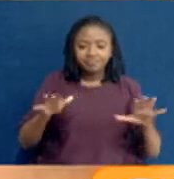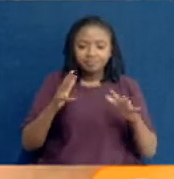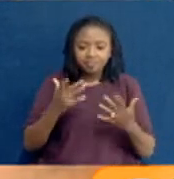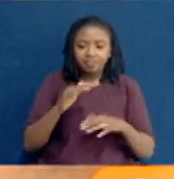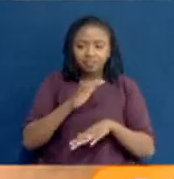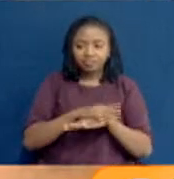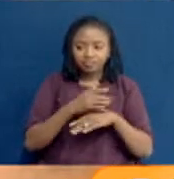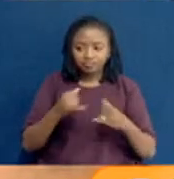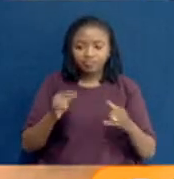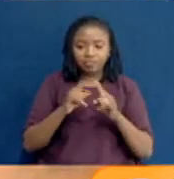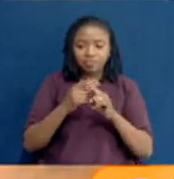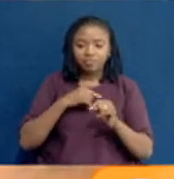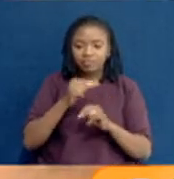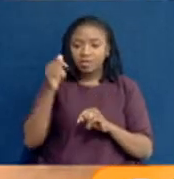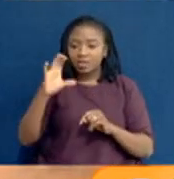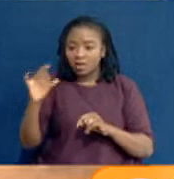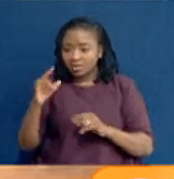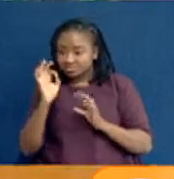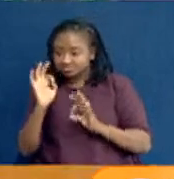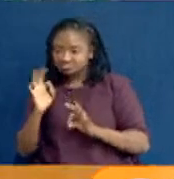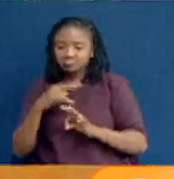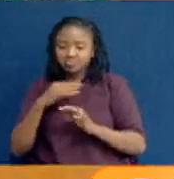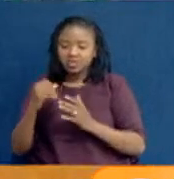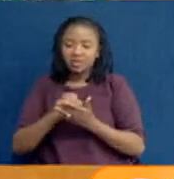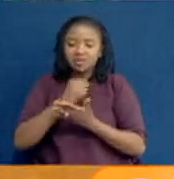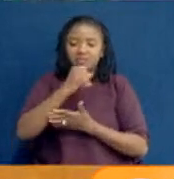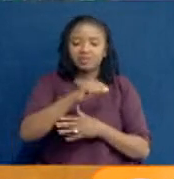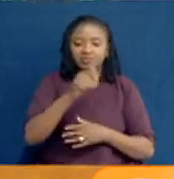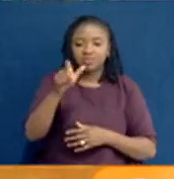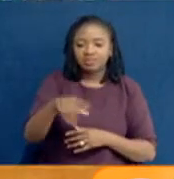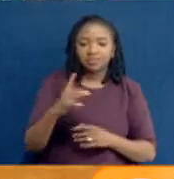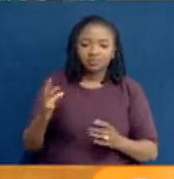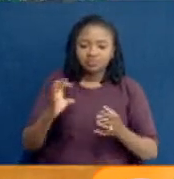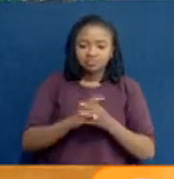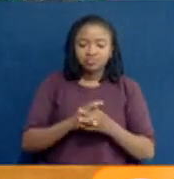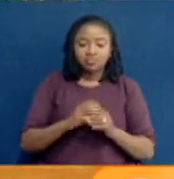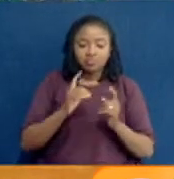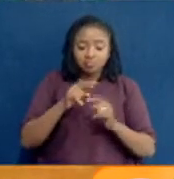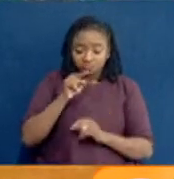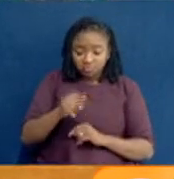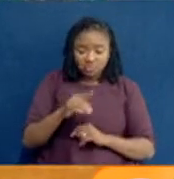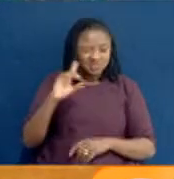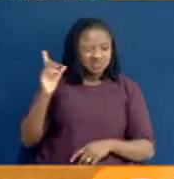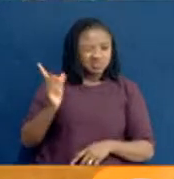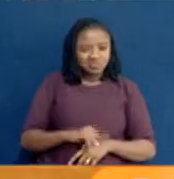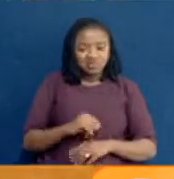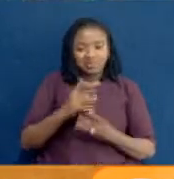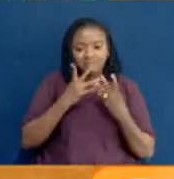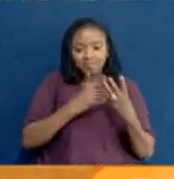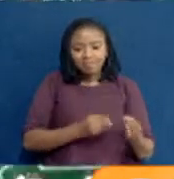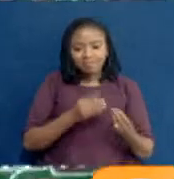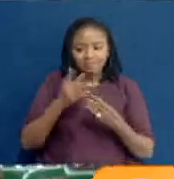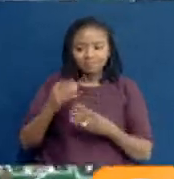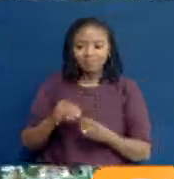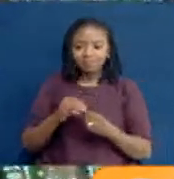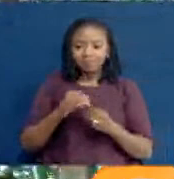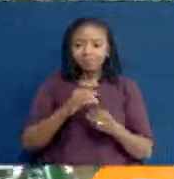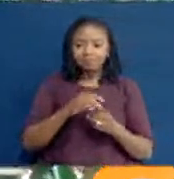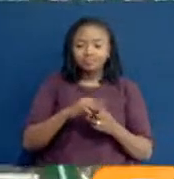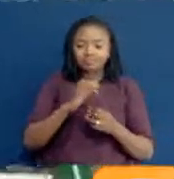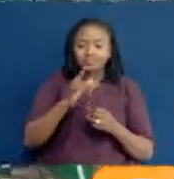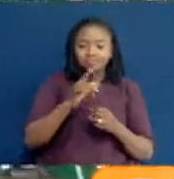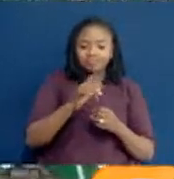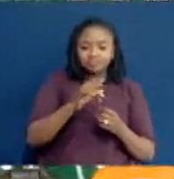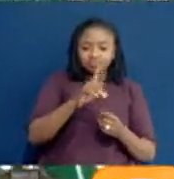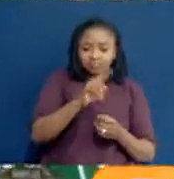sometimes depends on referrals from clients. Gasheru says the technology is affordable. Simple tank sensor that you put in your